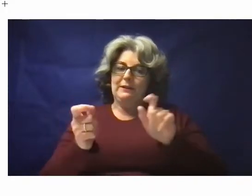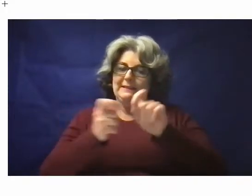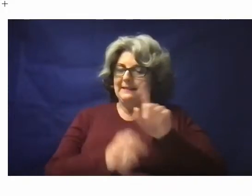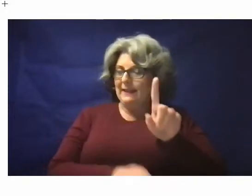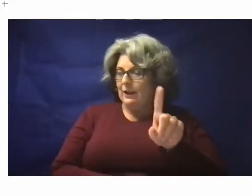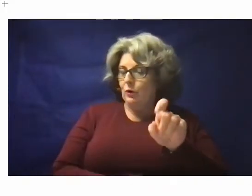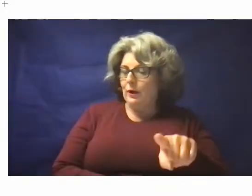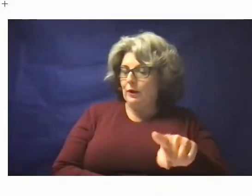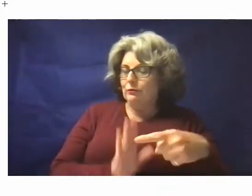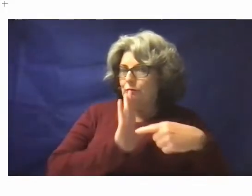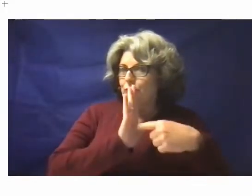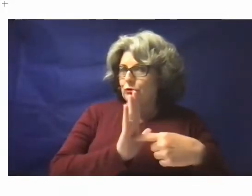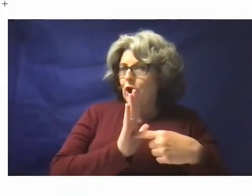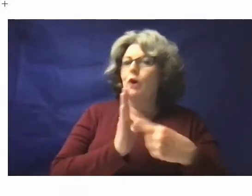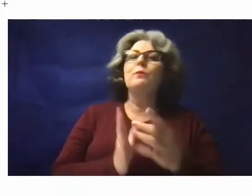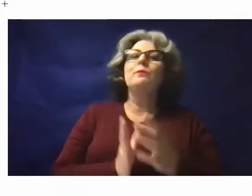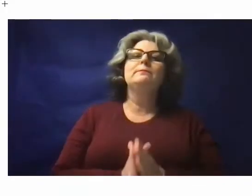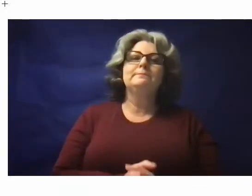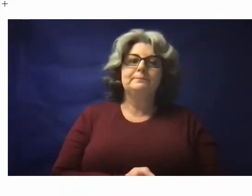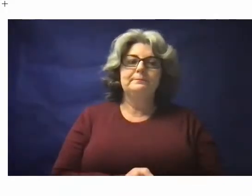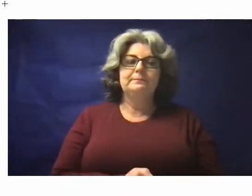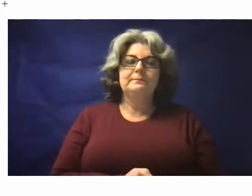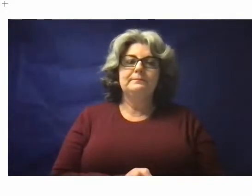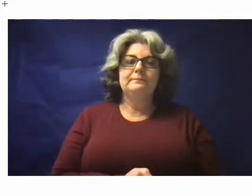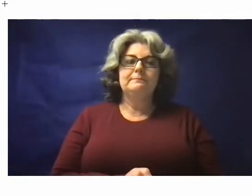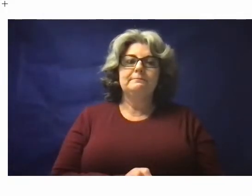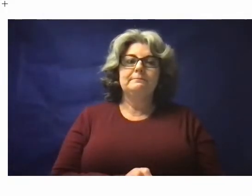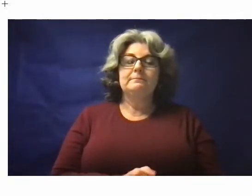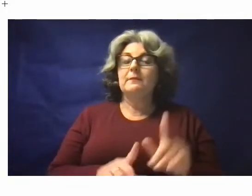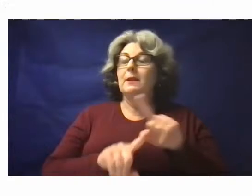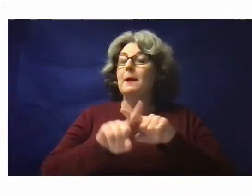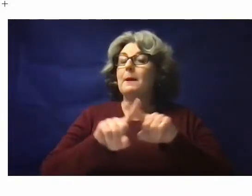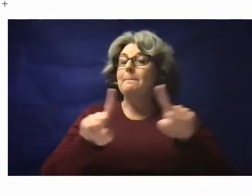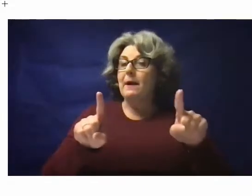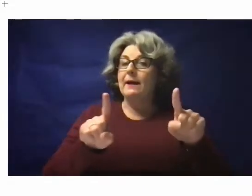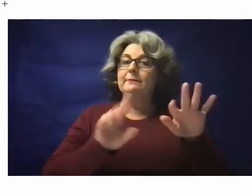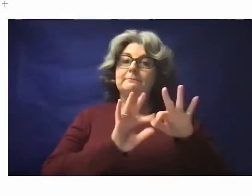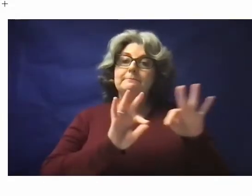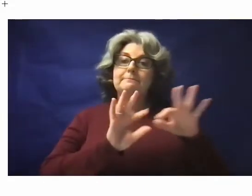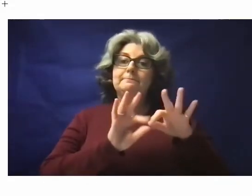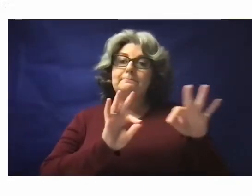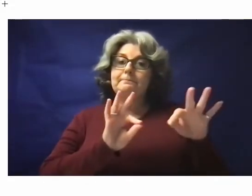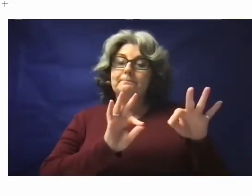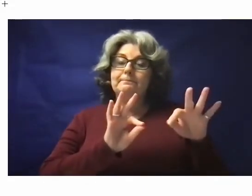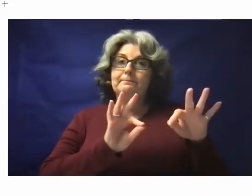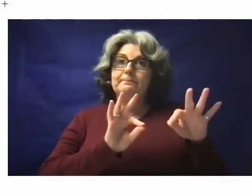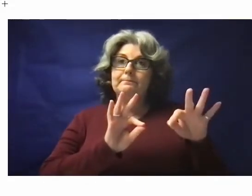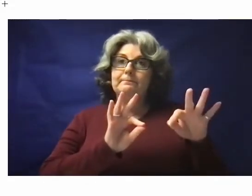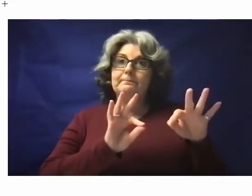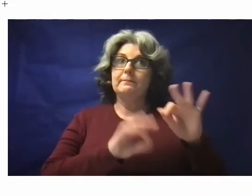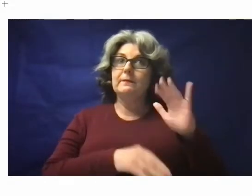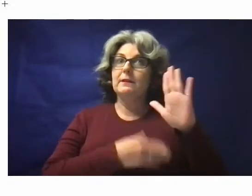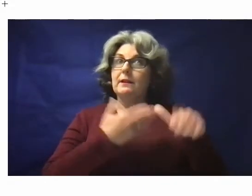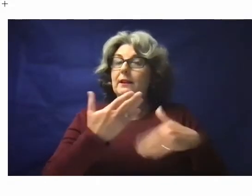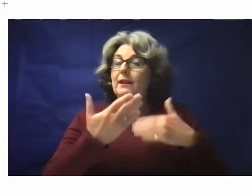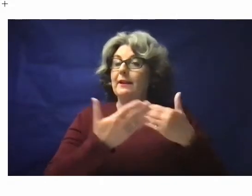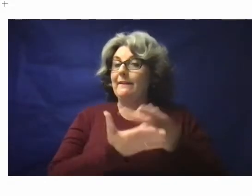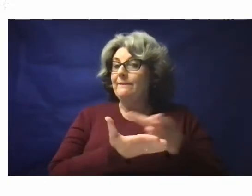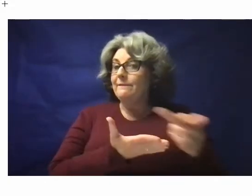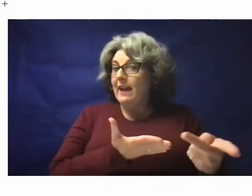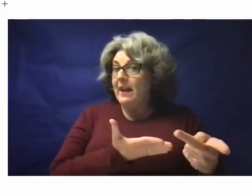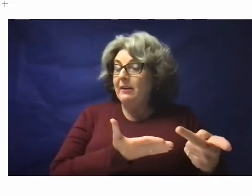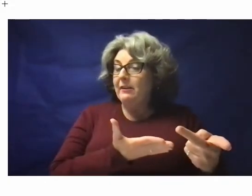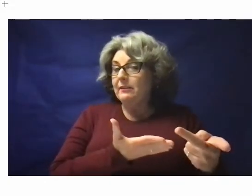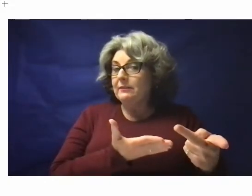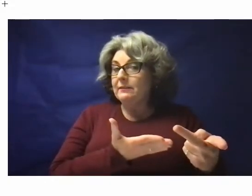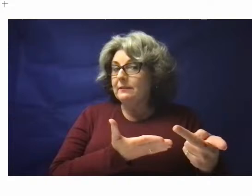reflect on and look at. So it does vary. But what I was going to say just there a second ago was, if all else fails, like Geraldine said,